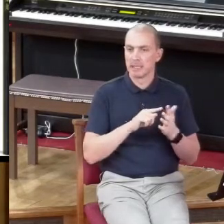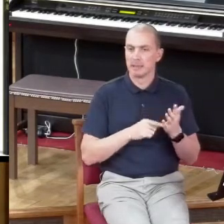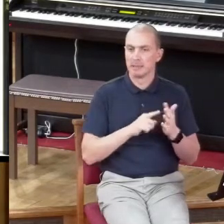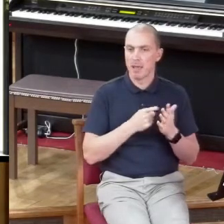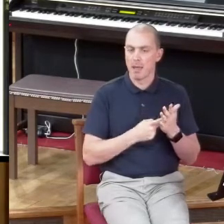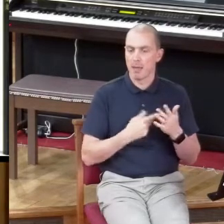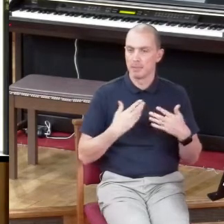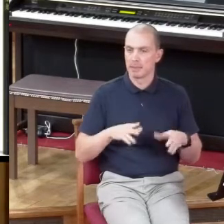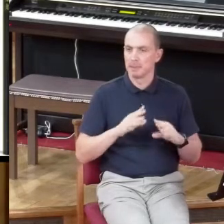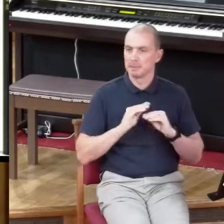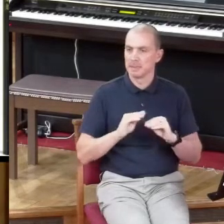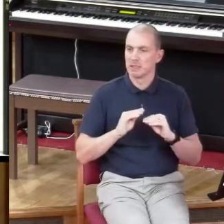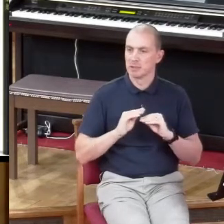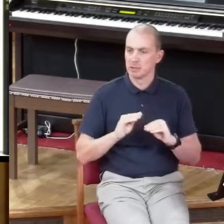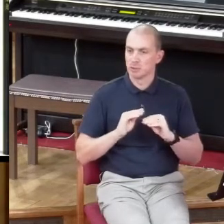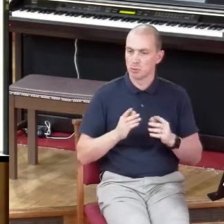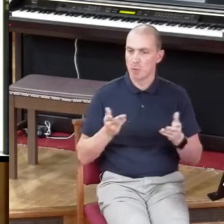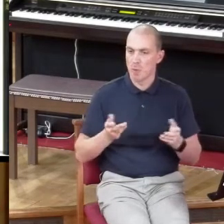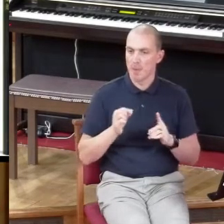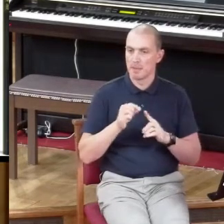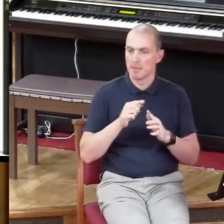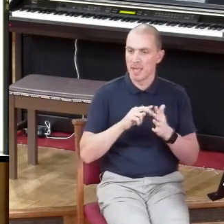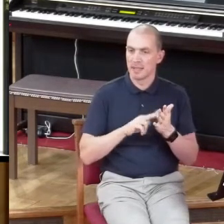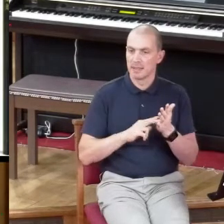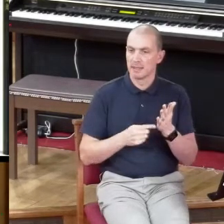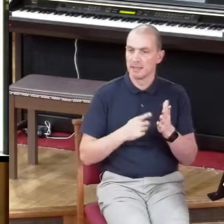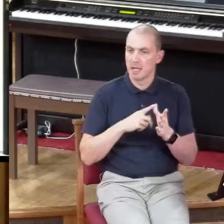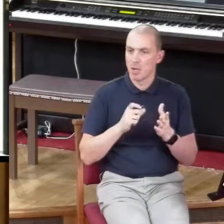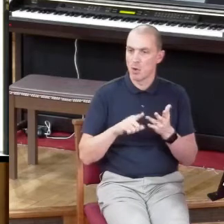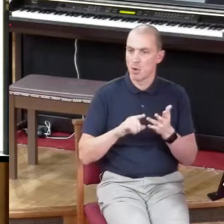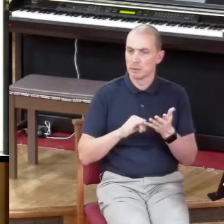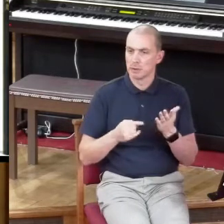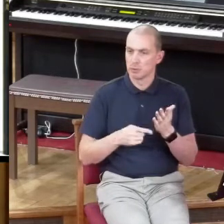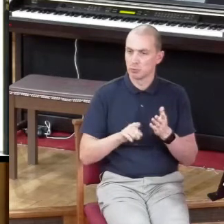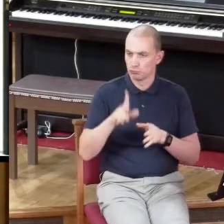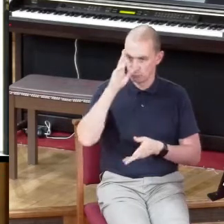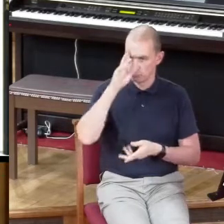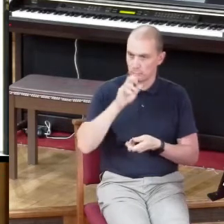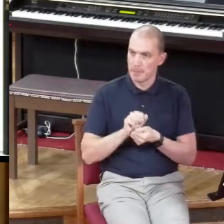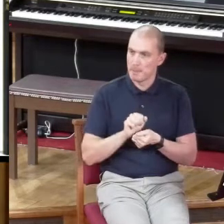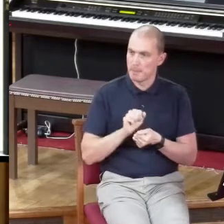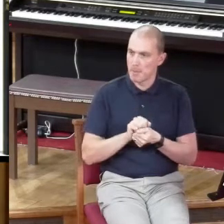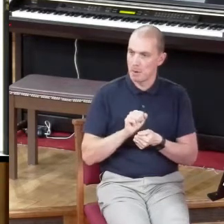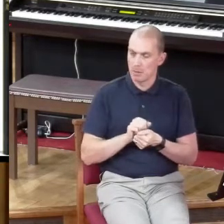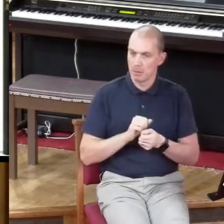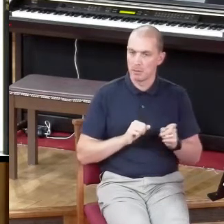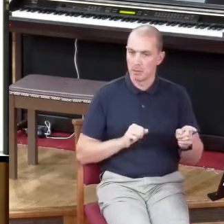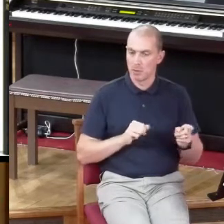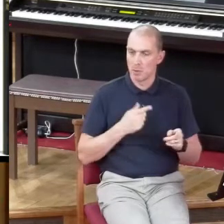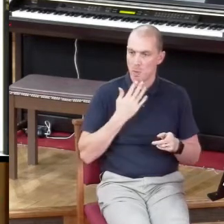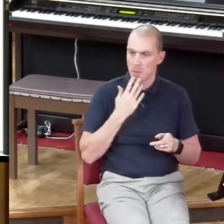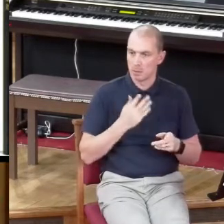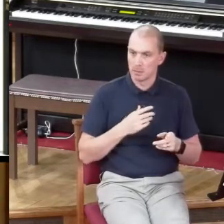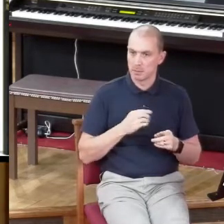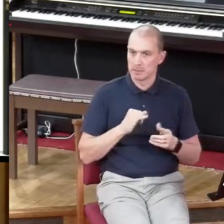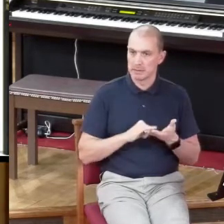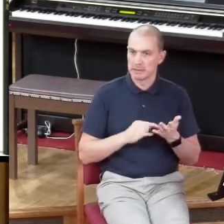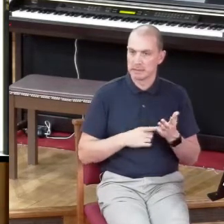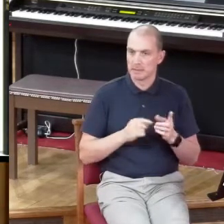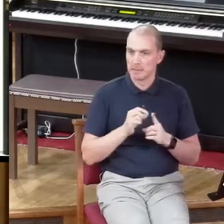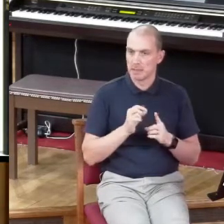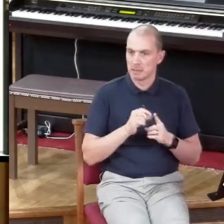that, we get an idea of the pattern of sound teaching. And you remember how Peter in his preaching at Pentecost began with the book of